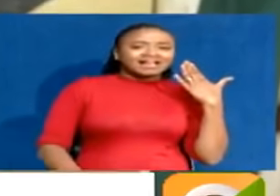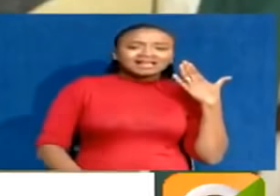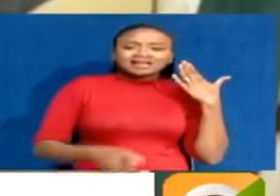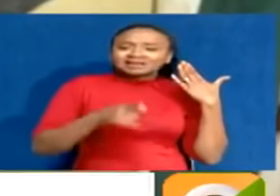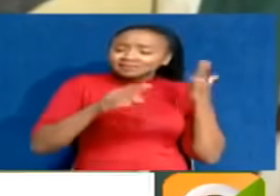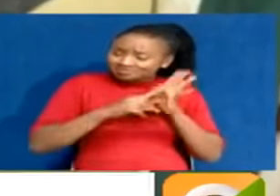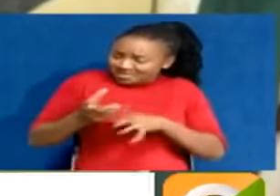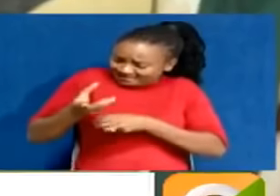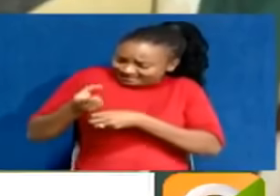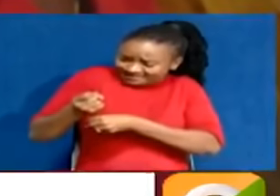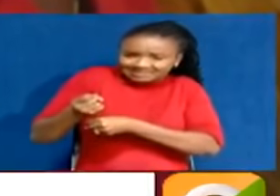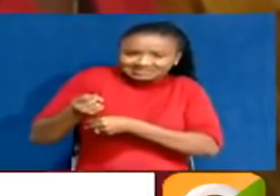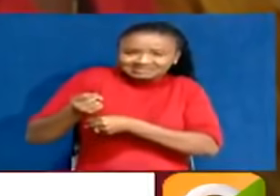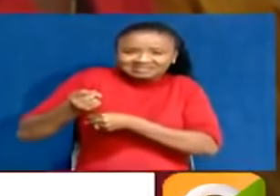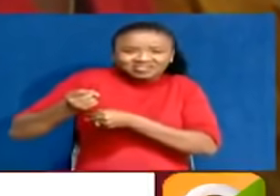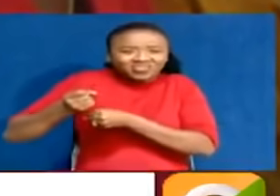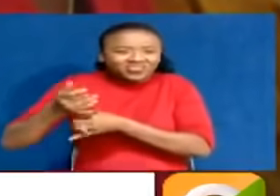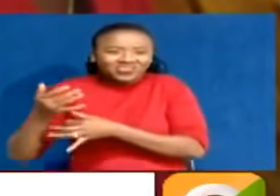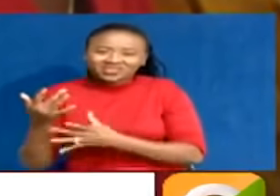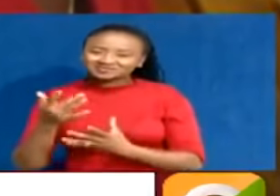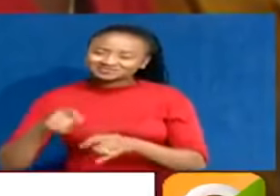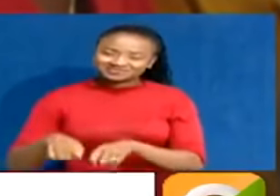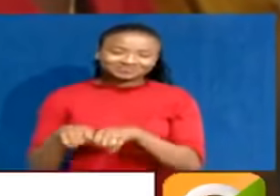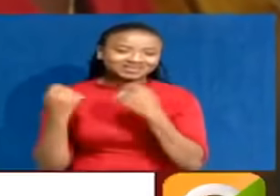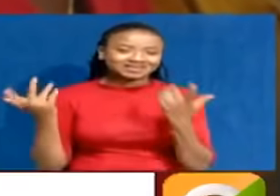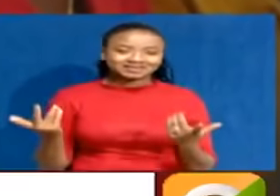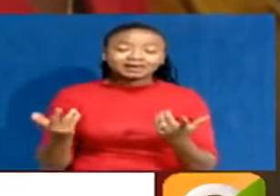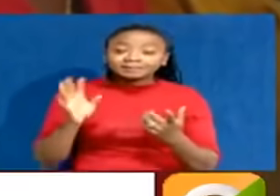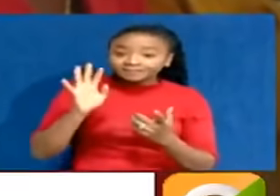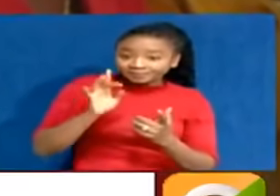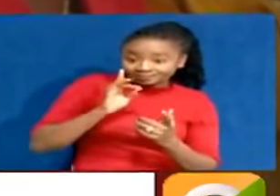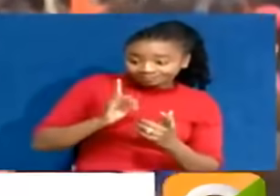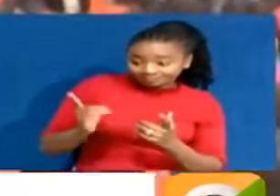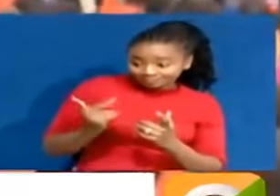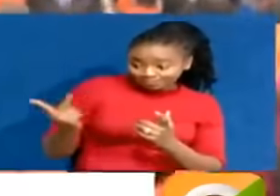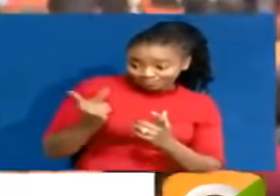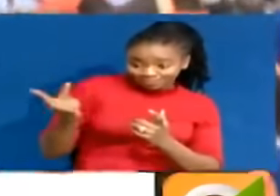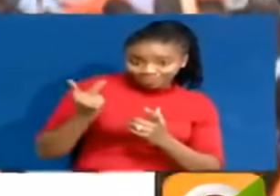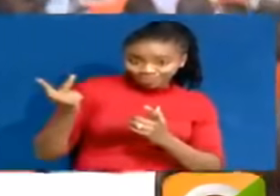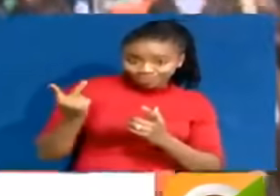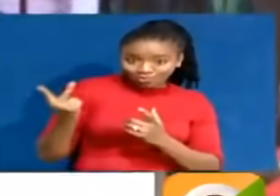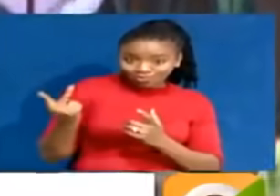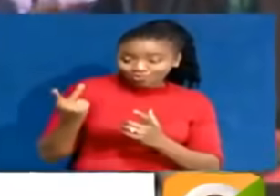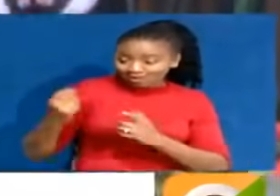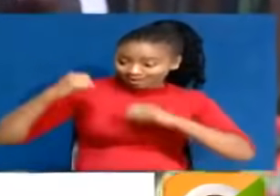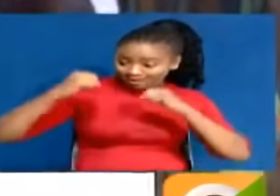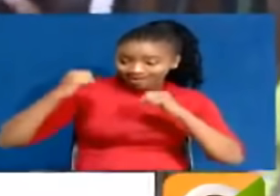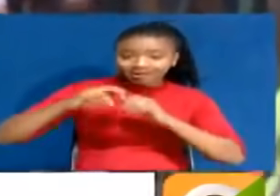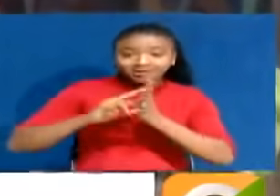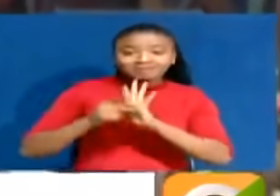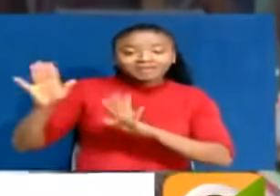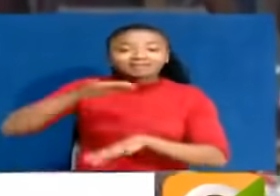in a core breach of trust bias. According to Kalonzo, in the NASA coalition agreement, Odinga was to be the flag bearer